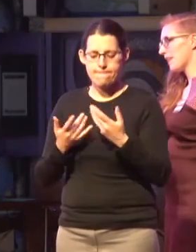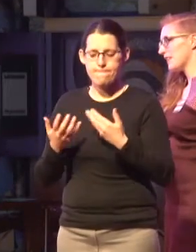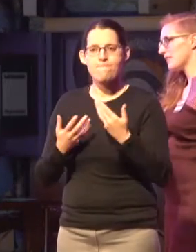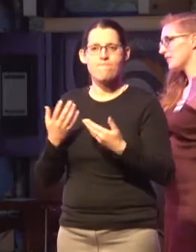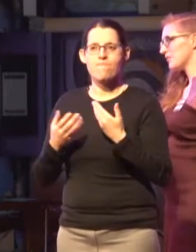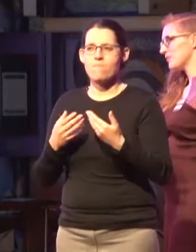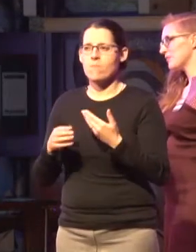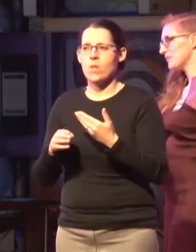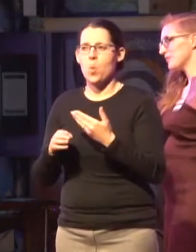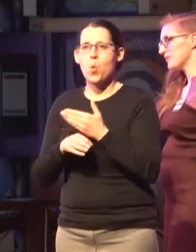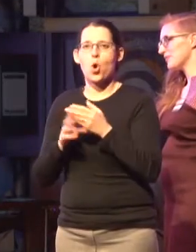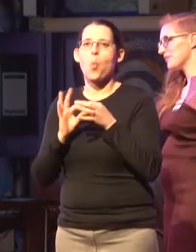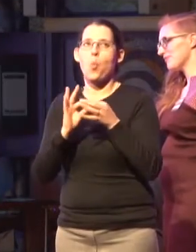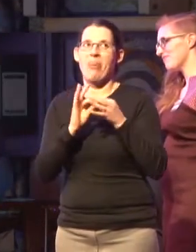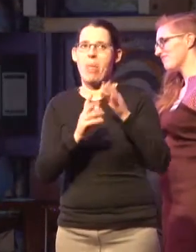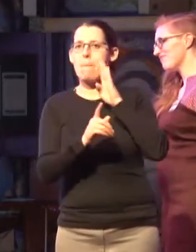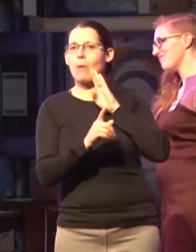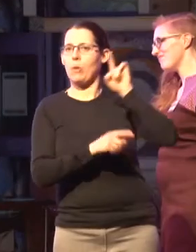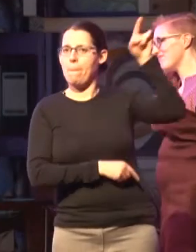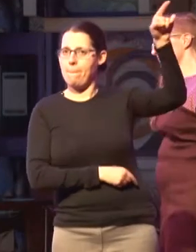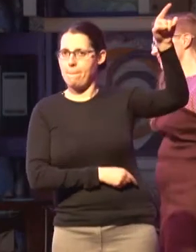piece with some Belgian